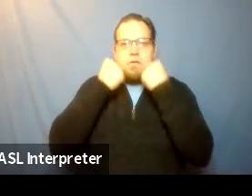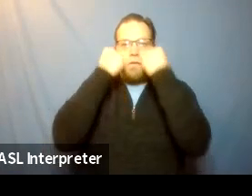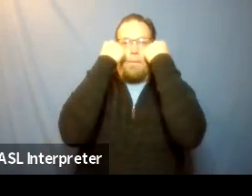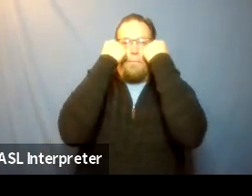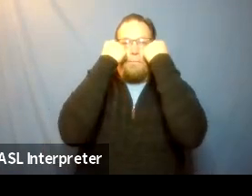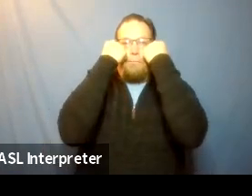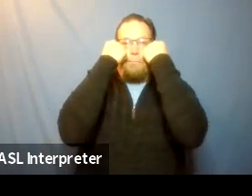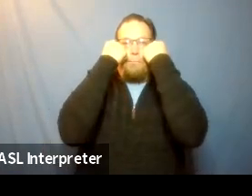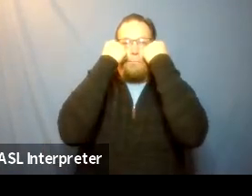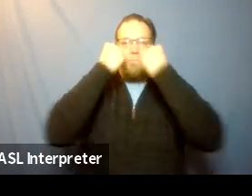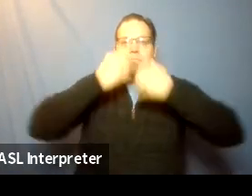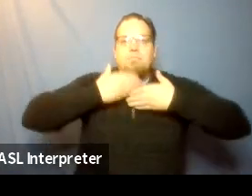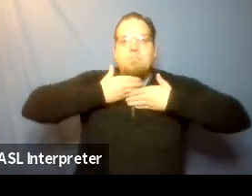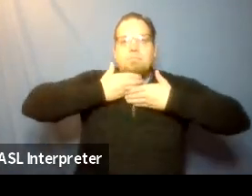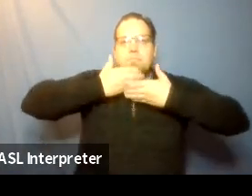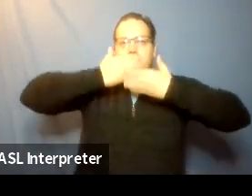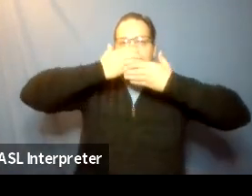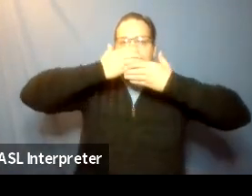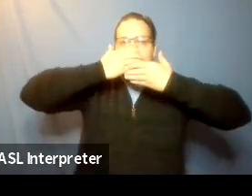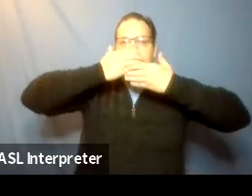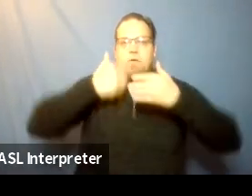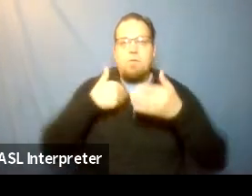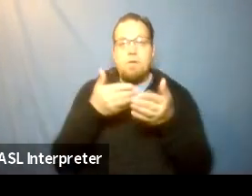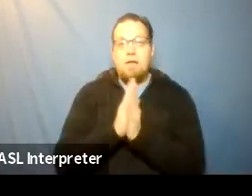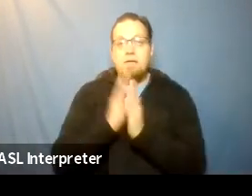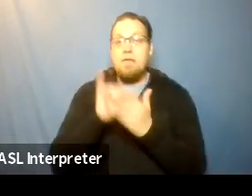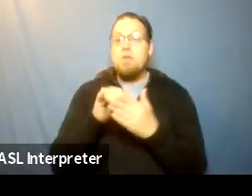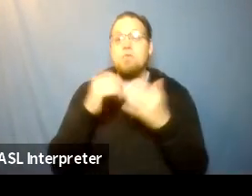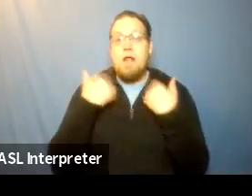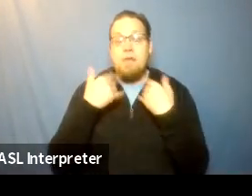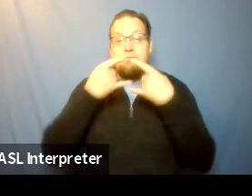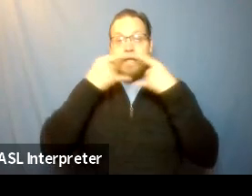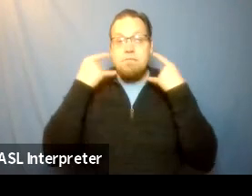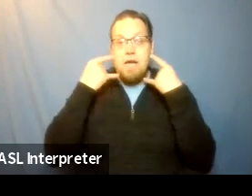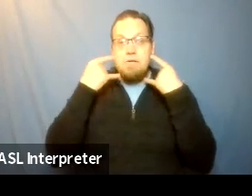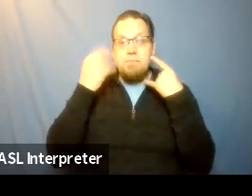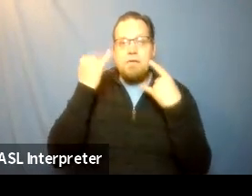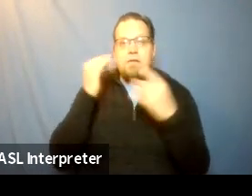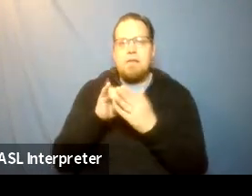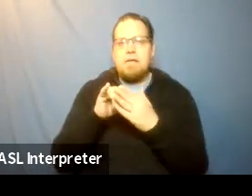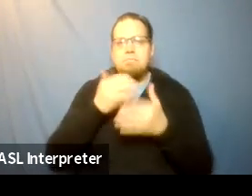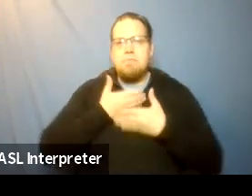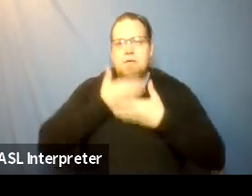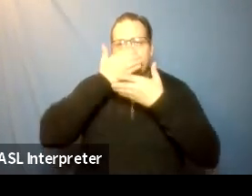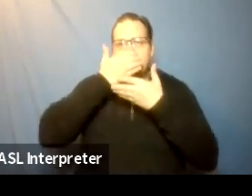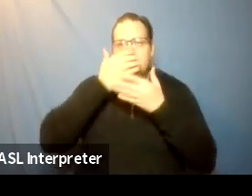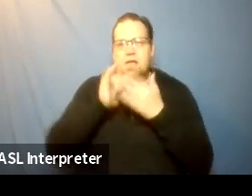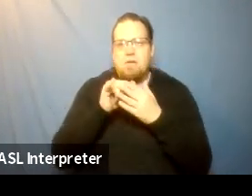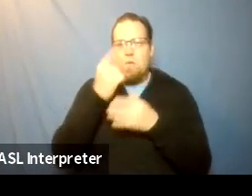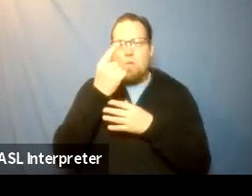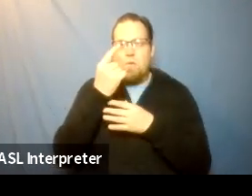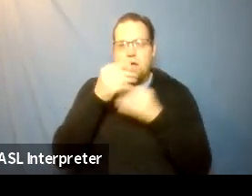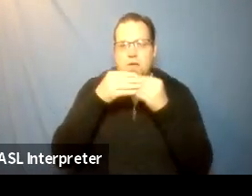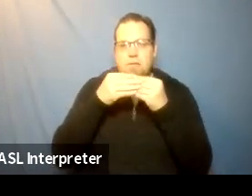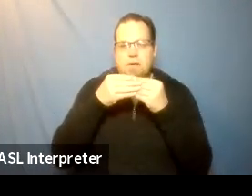your neck. From your neck. We're asking that you wear the face mask, because a lot of those gaiters are 1-ply, and I know you can double